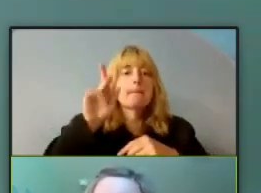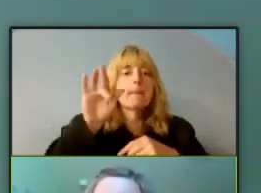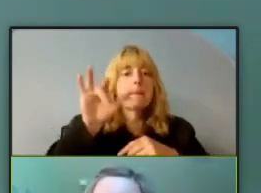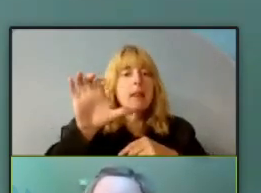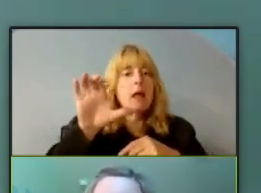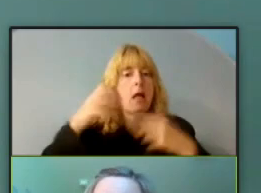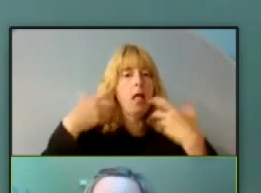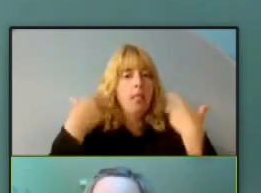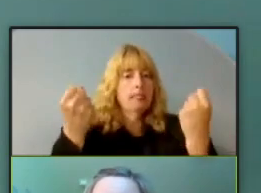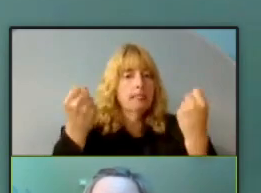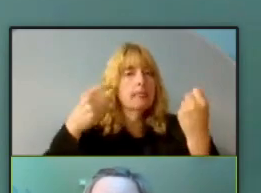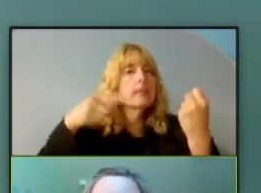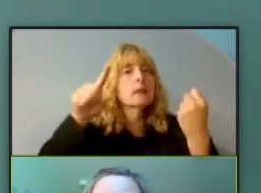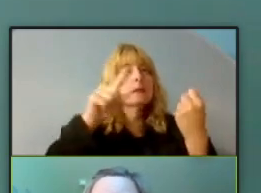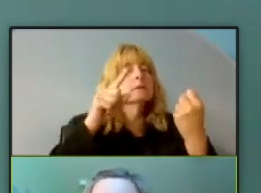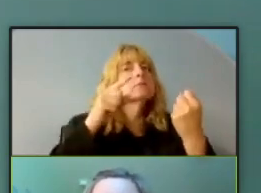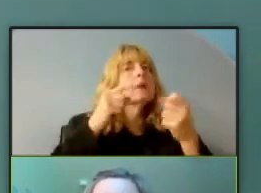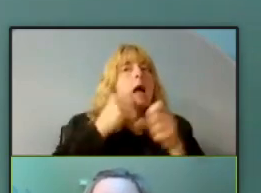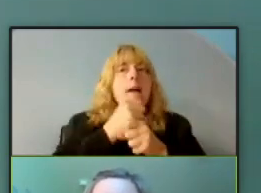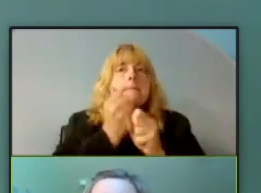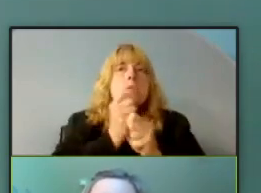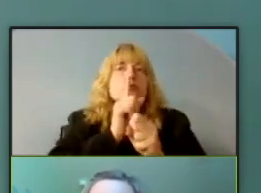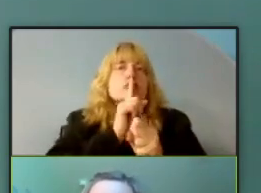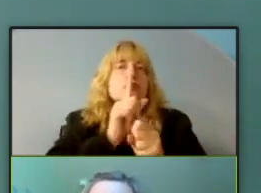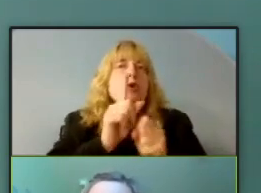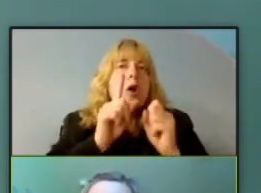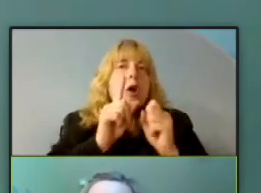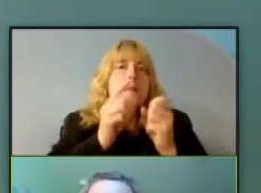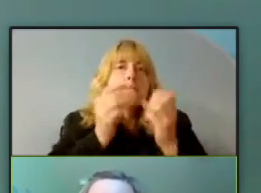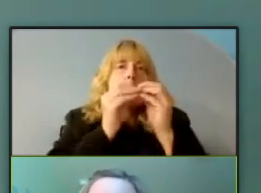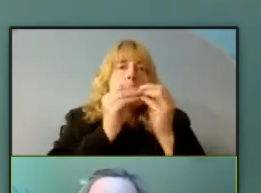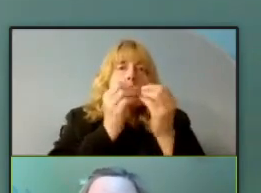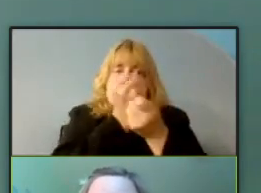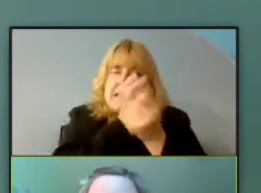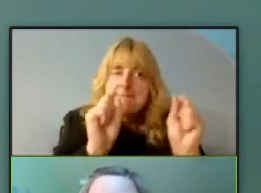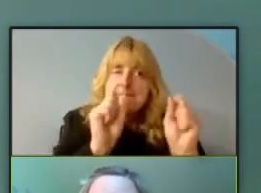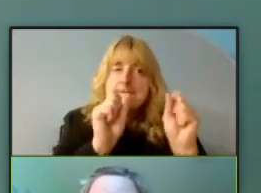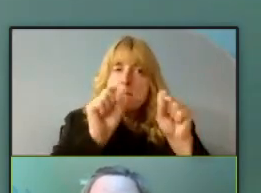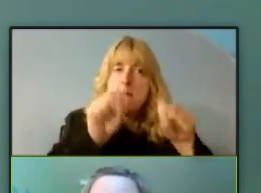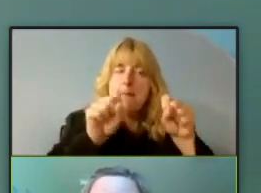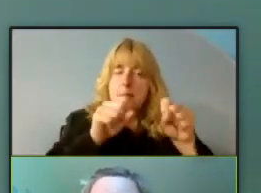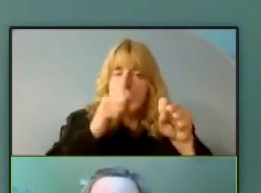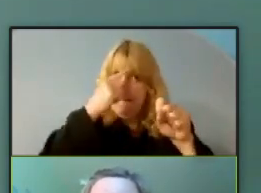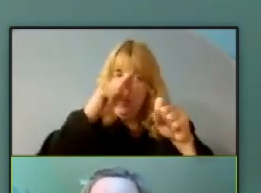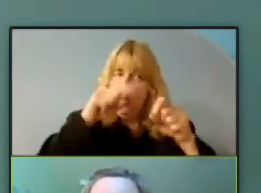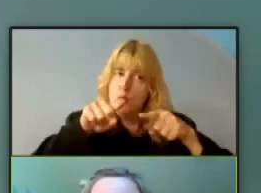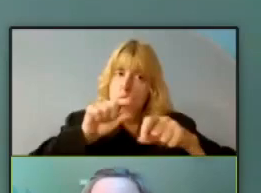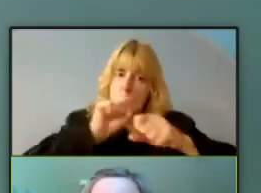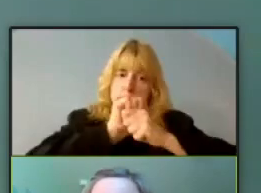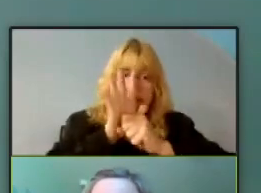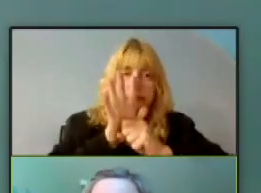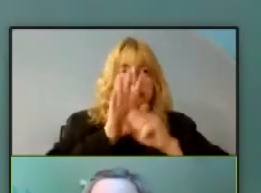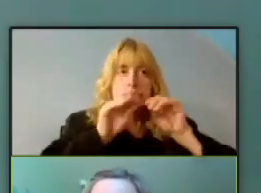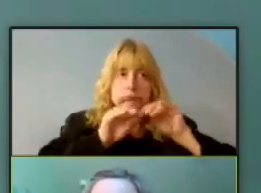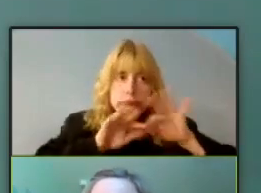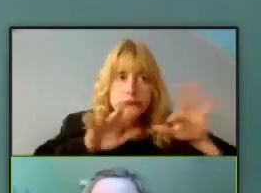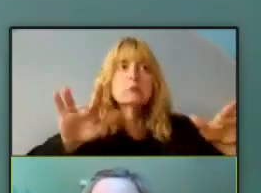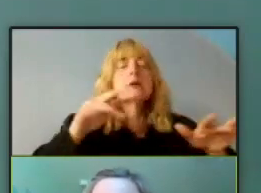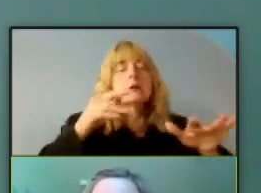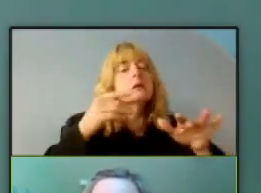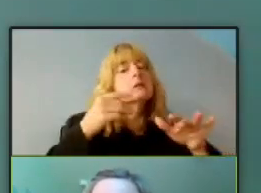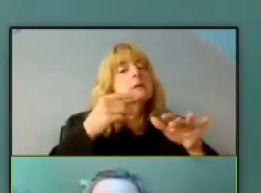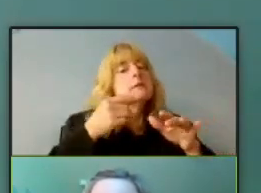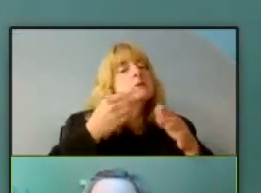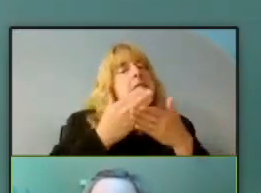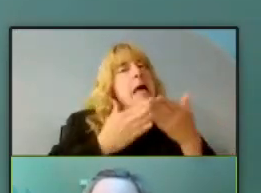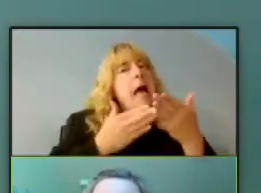we ensure the maximum safety possible during COVID-19? So there's a few things we can all expect when we